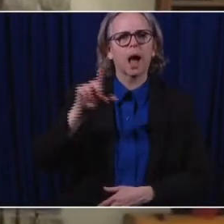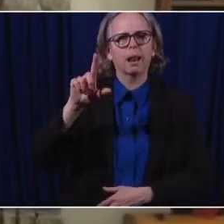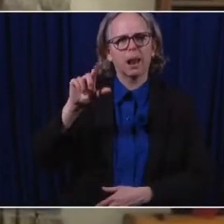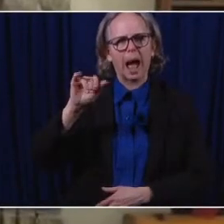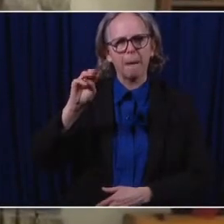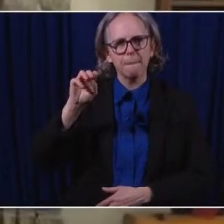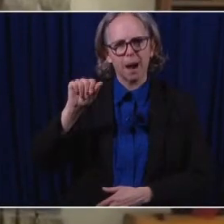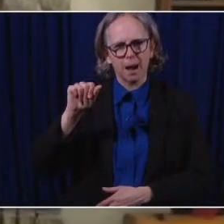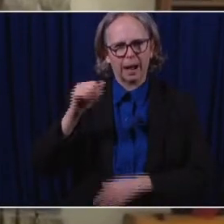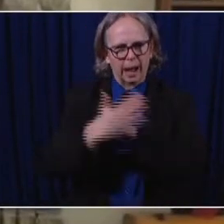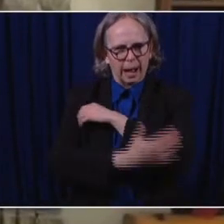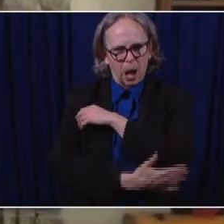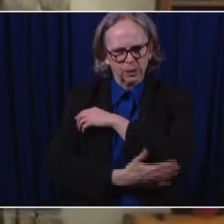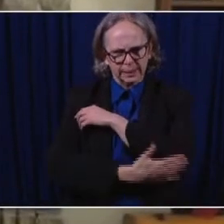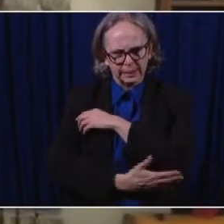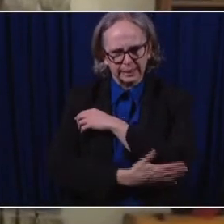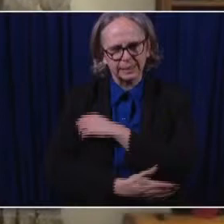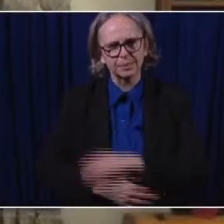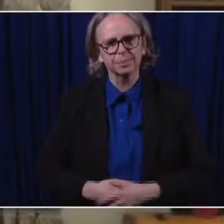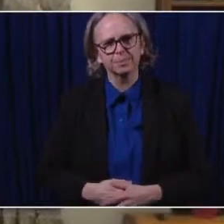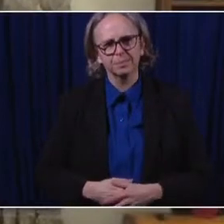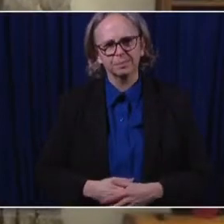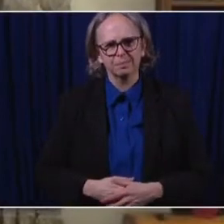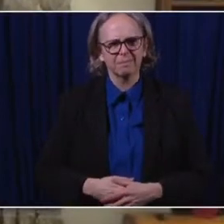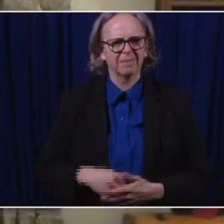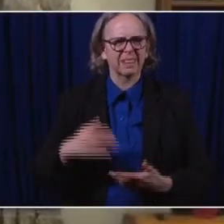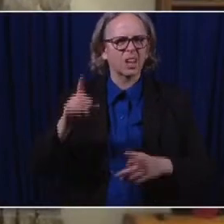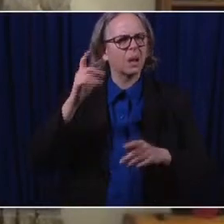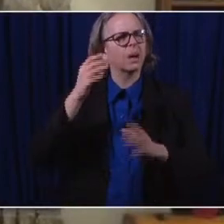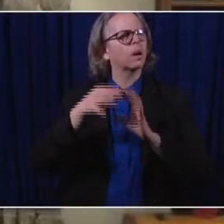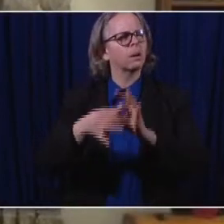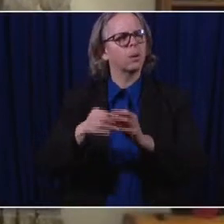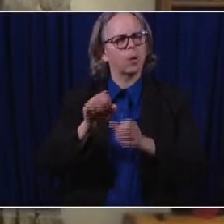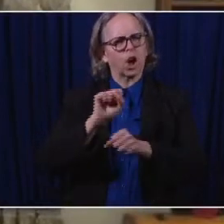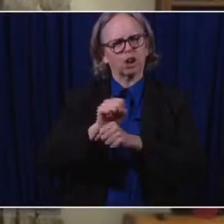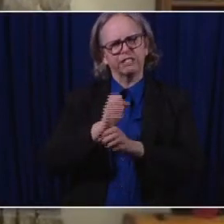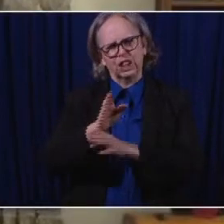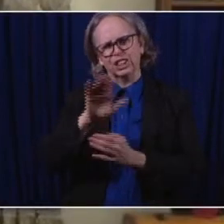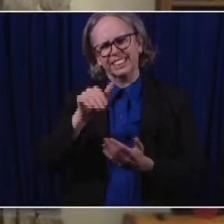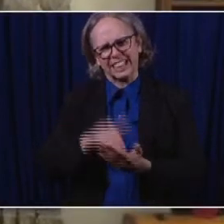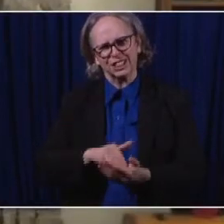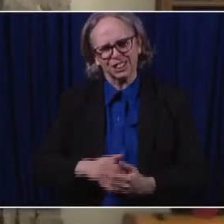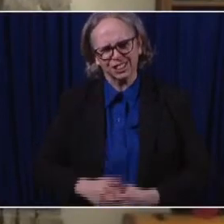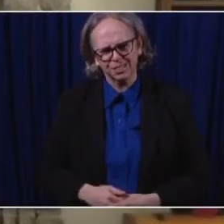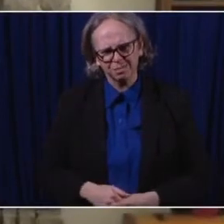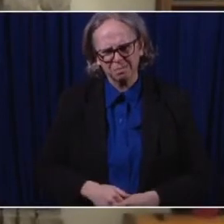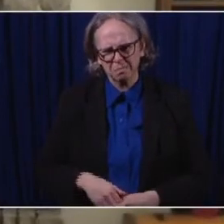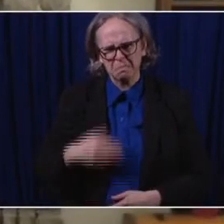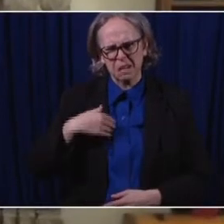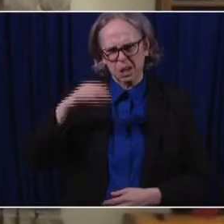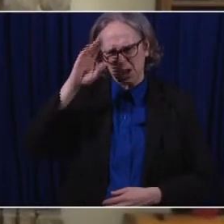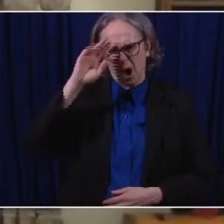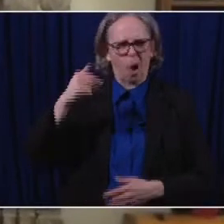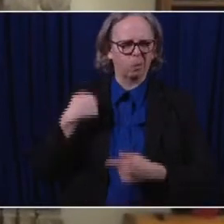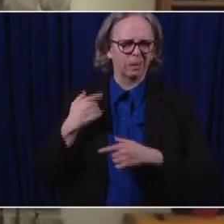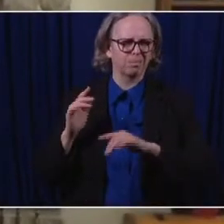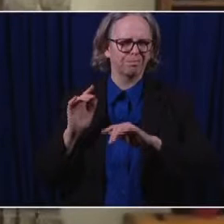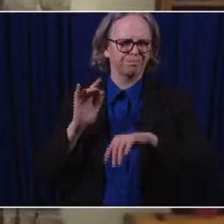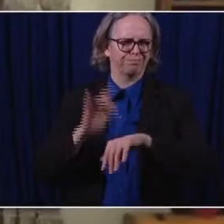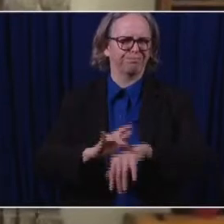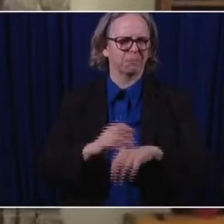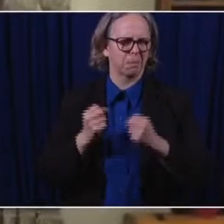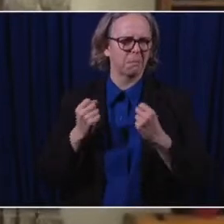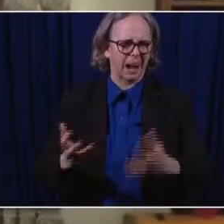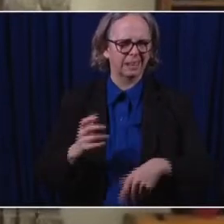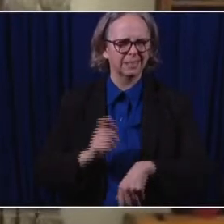Apollo Career Center in Lima. I'm certainly very familiar with the Apollo Career Center. I've been there a number of times. In fact, our